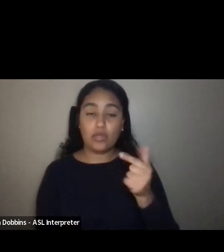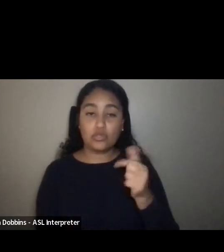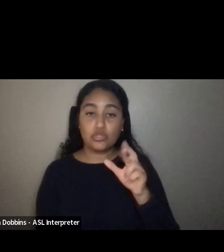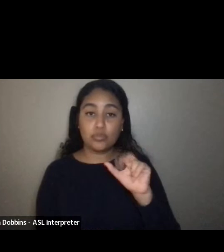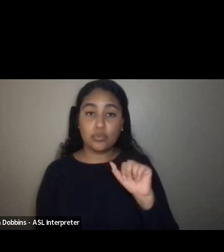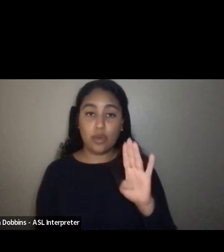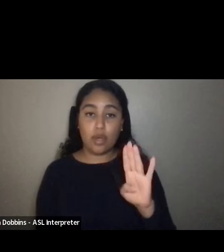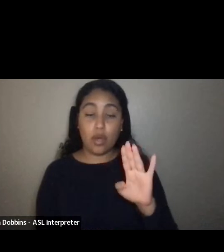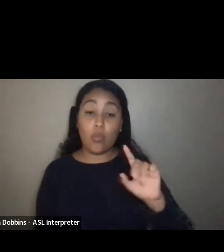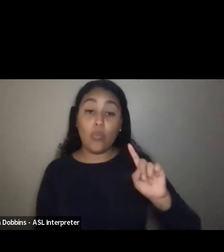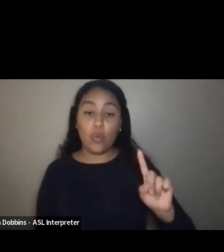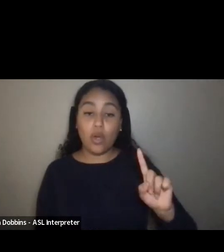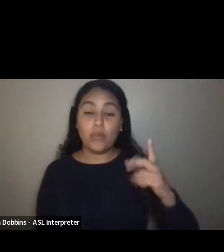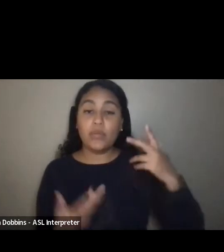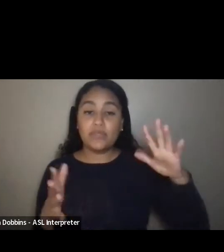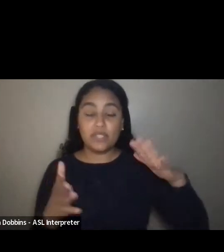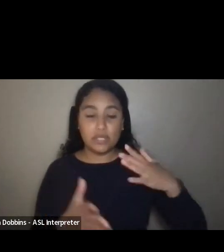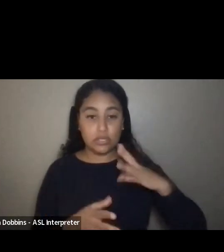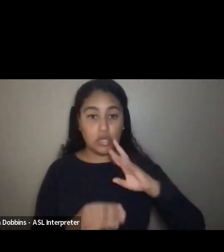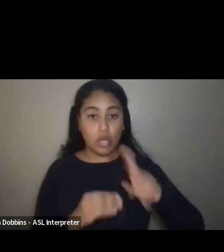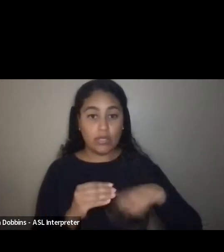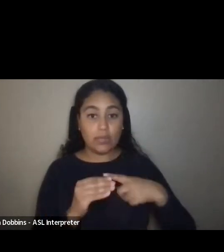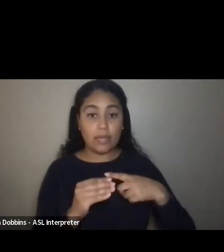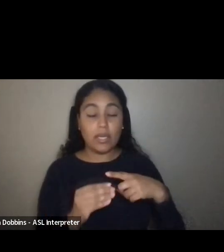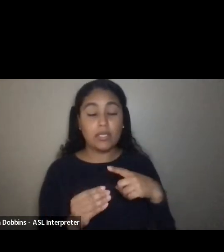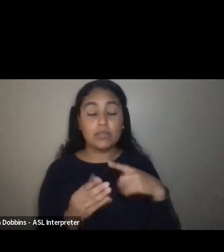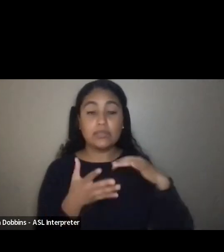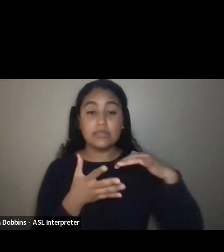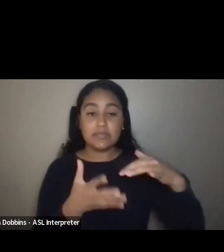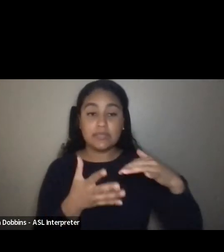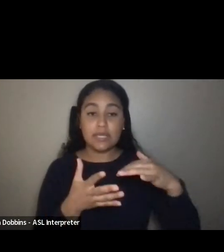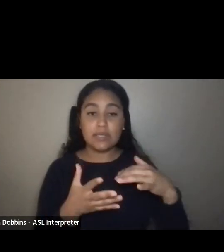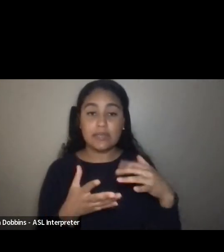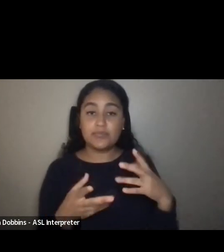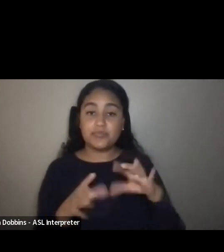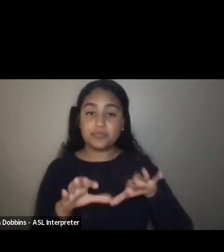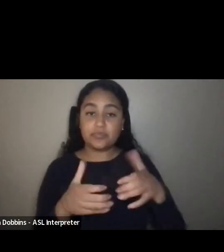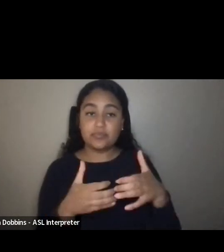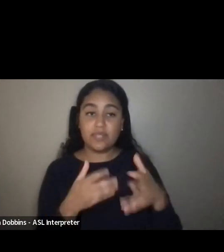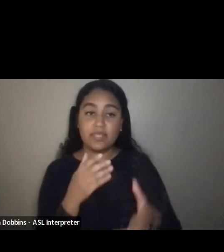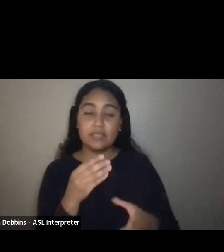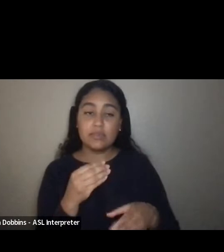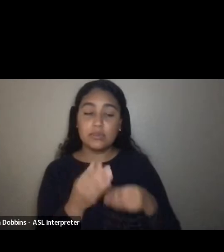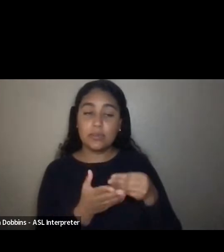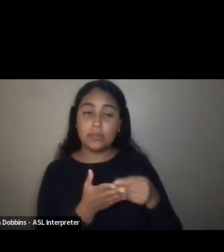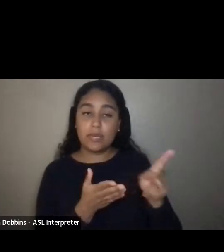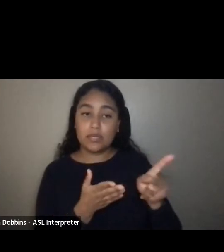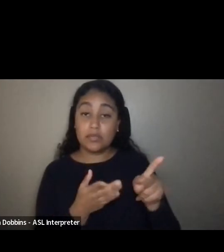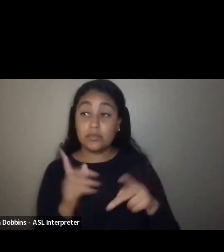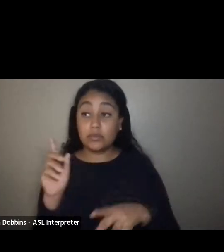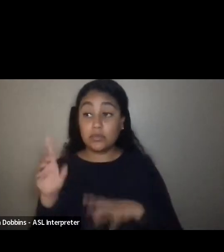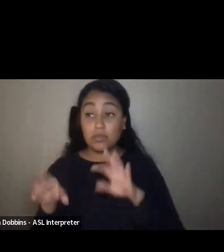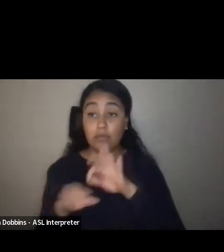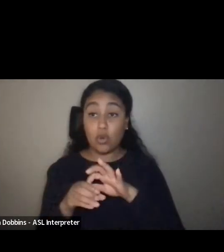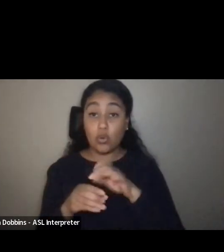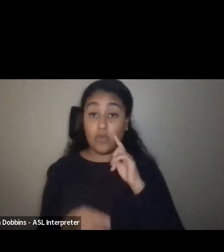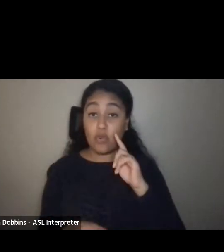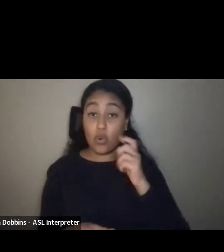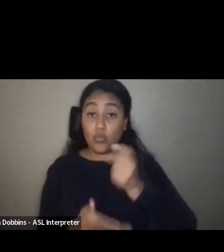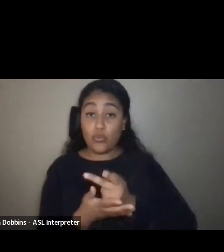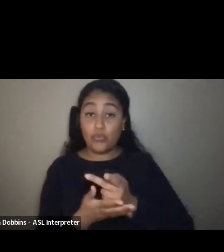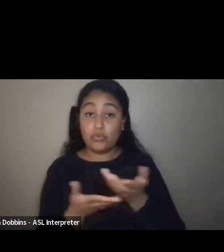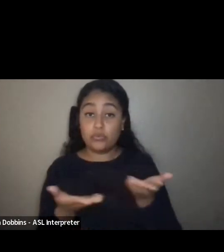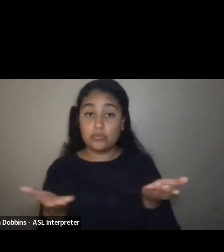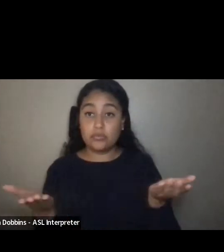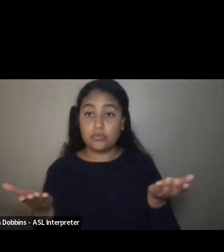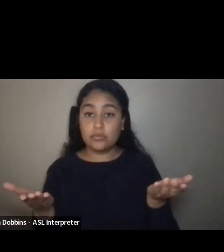the study session. This is just for the spring semester and it's a stipend position. Can I get a motion to approve?